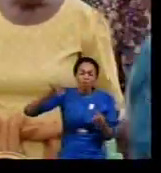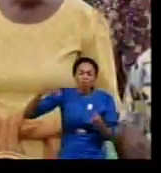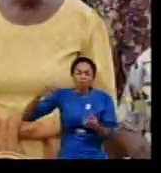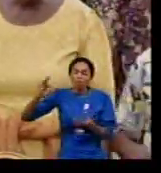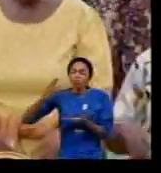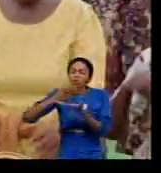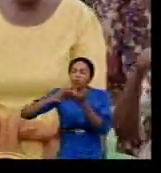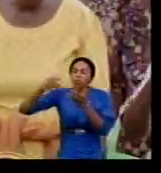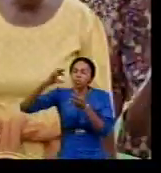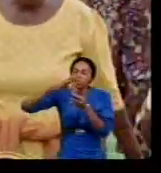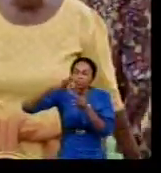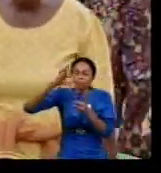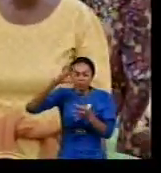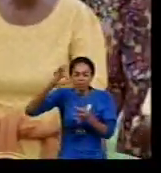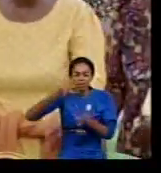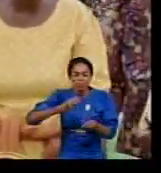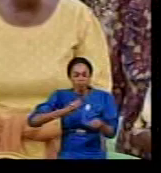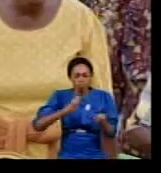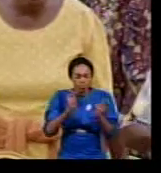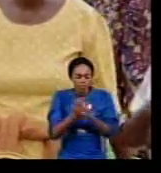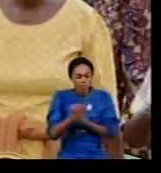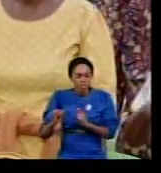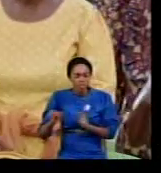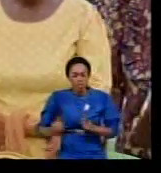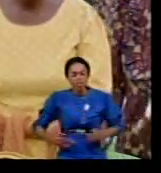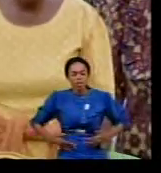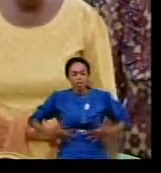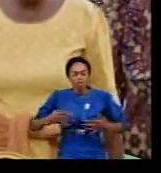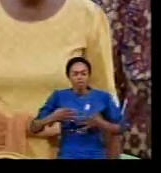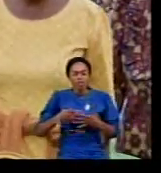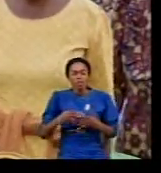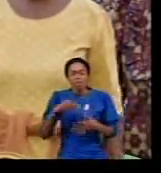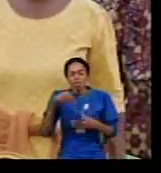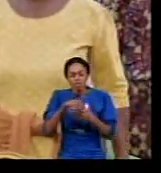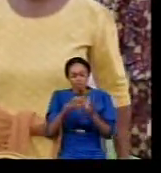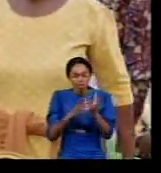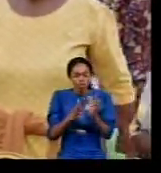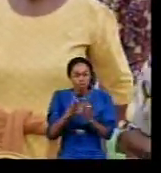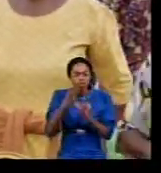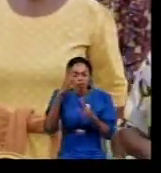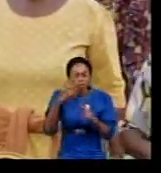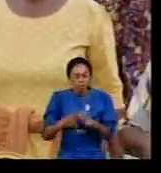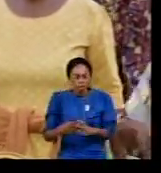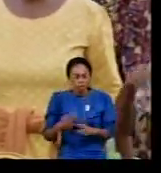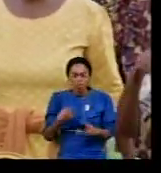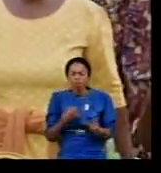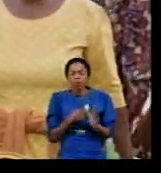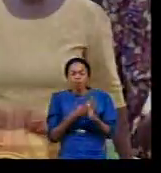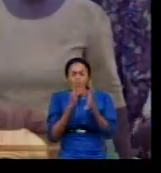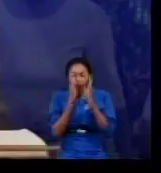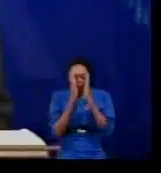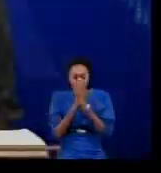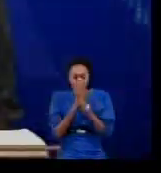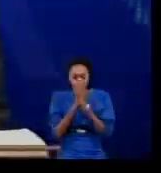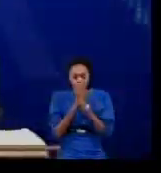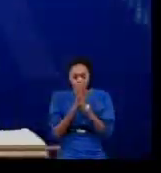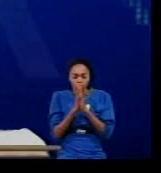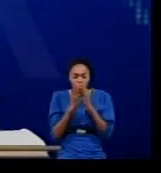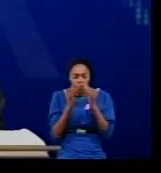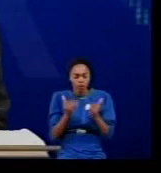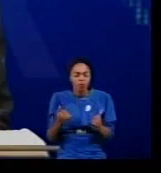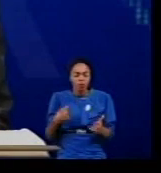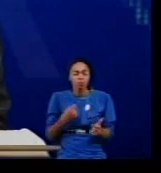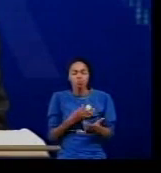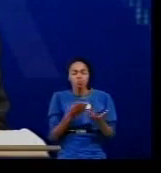miserable sinners. He looked upon him, and what did he say? He said, go in this thy might. Go in this thy